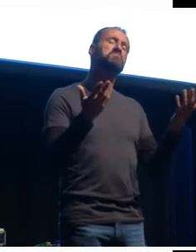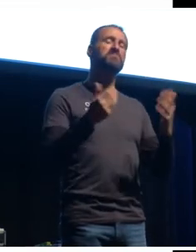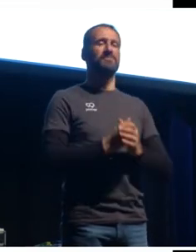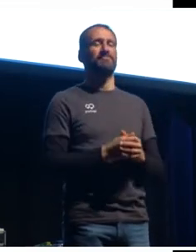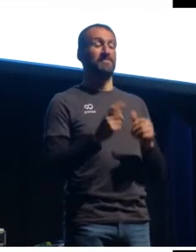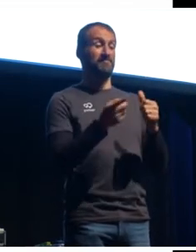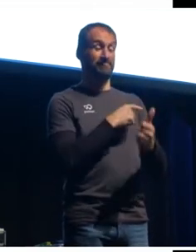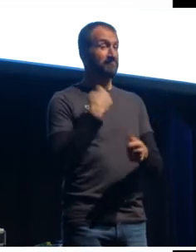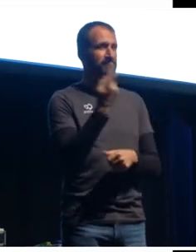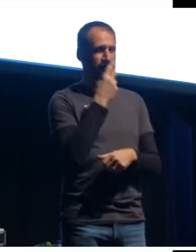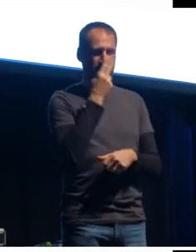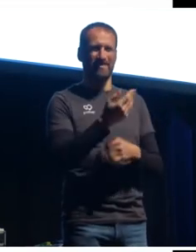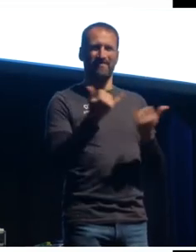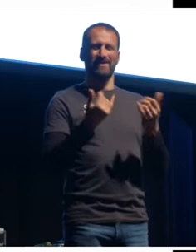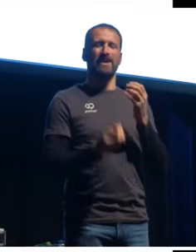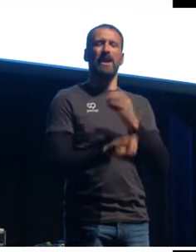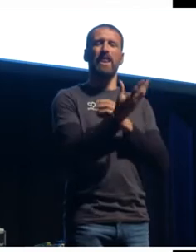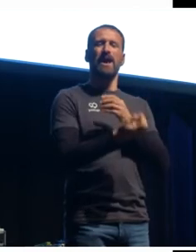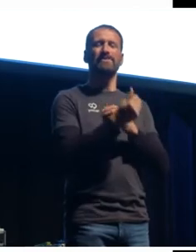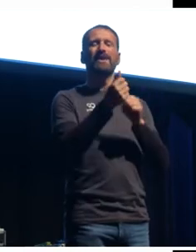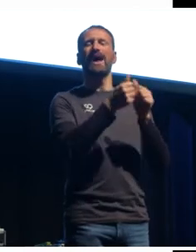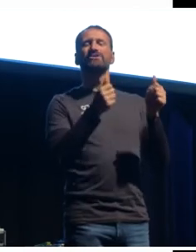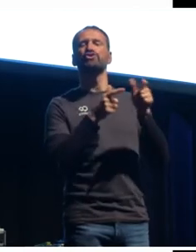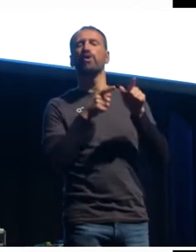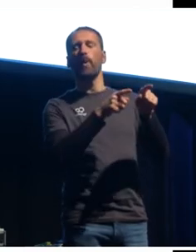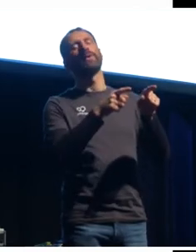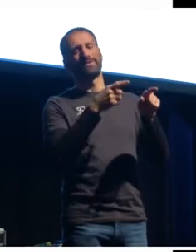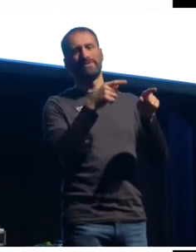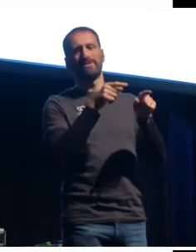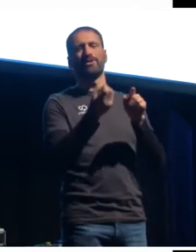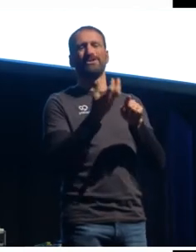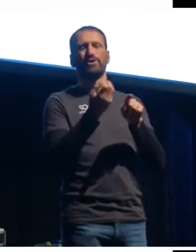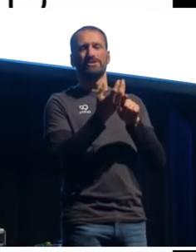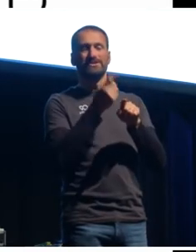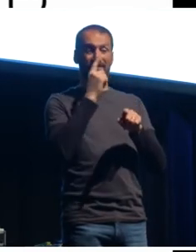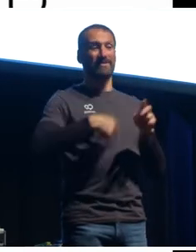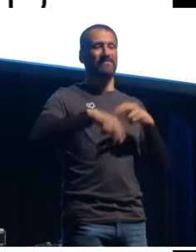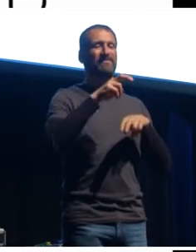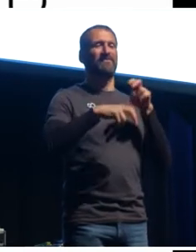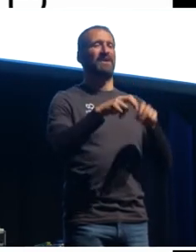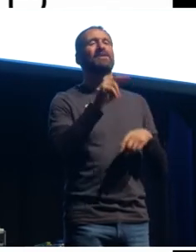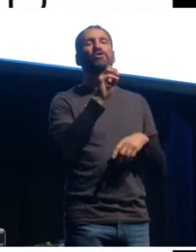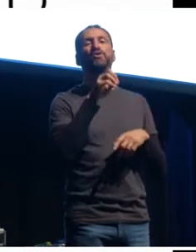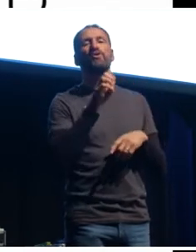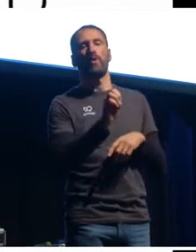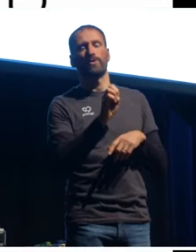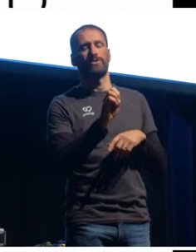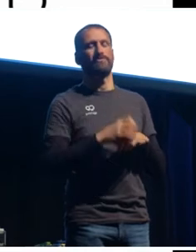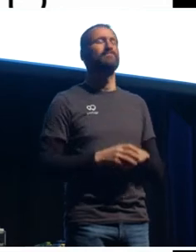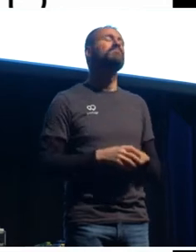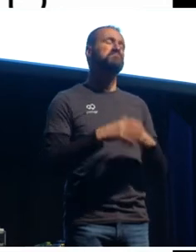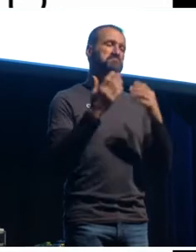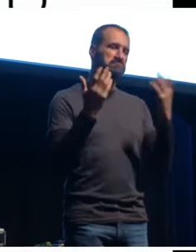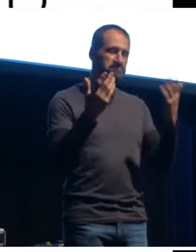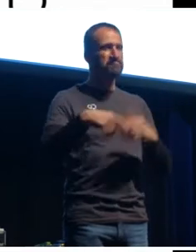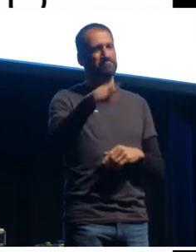how one would load async resources using Node.js. The first thing you would have to do is you just reach